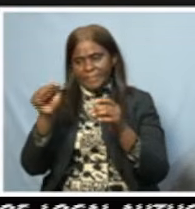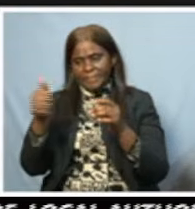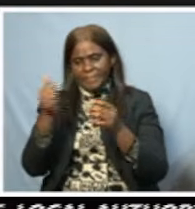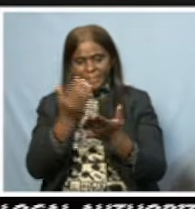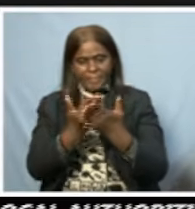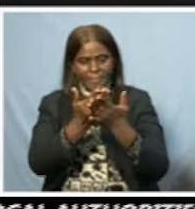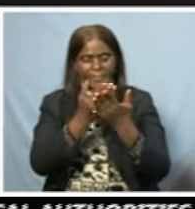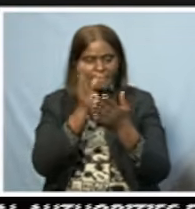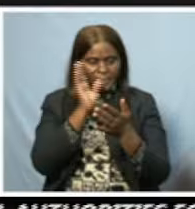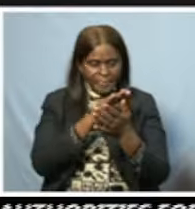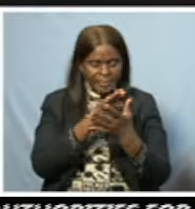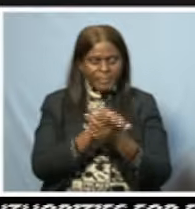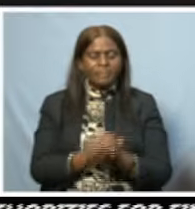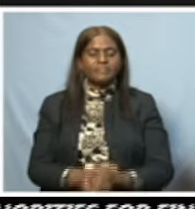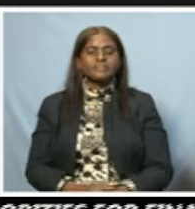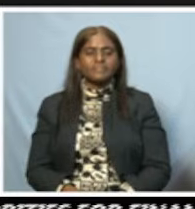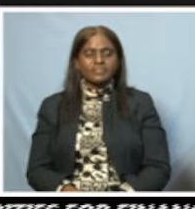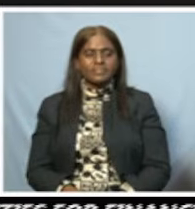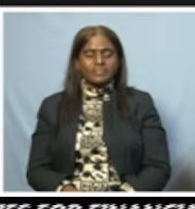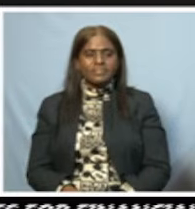submitting.